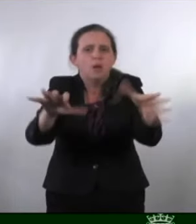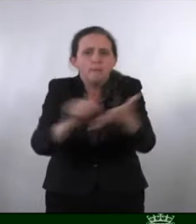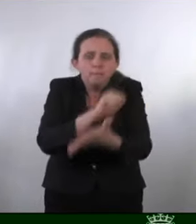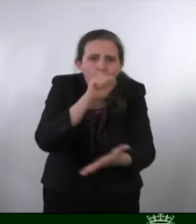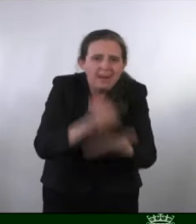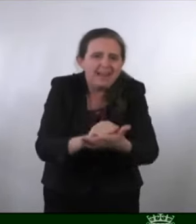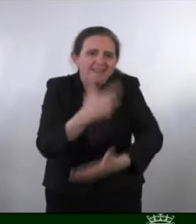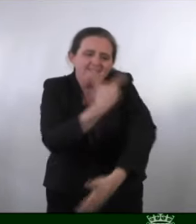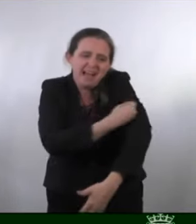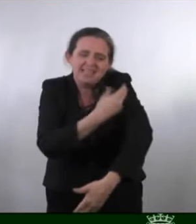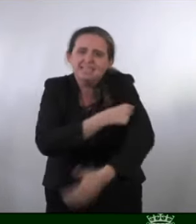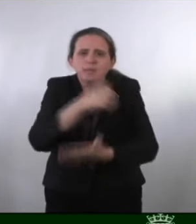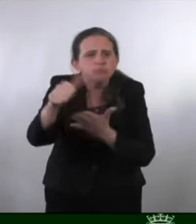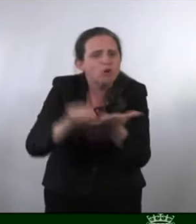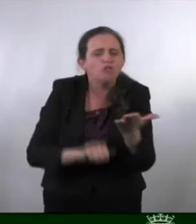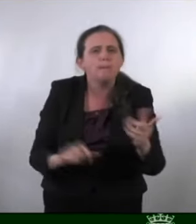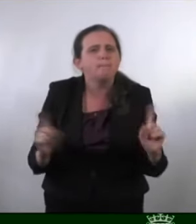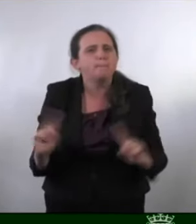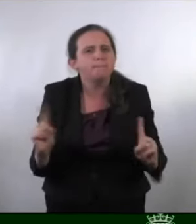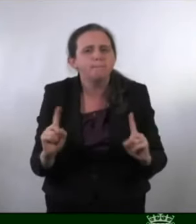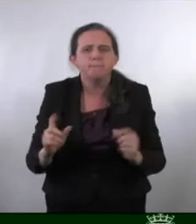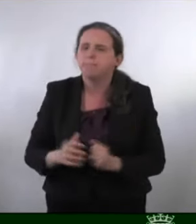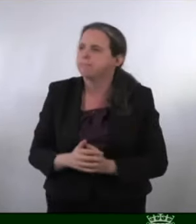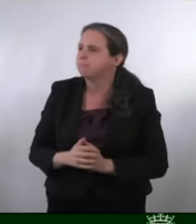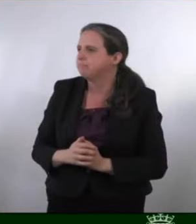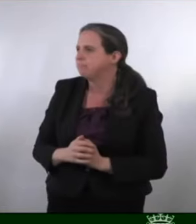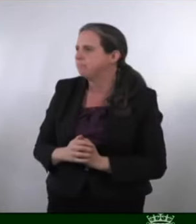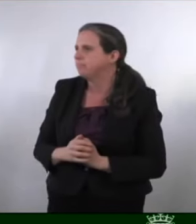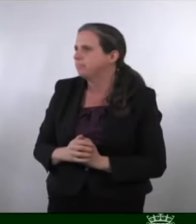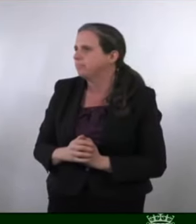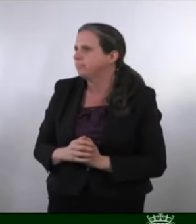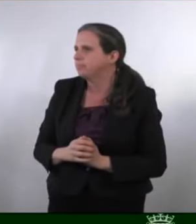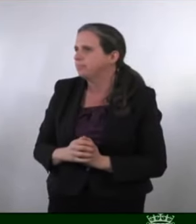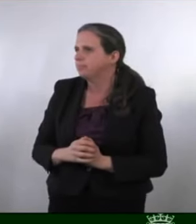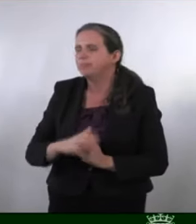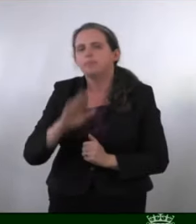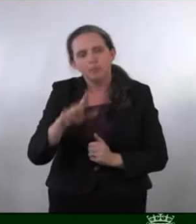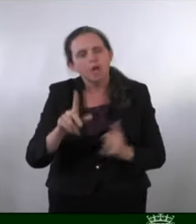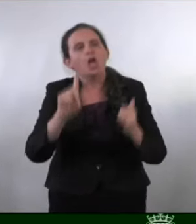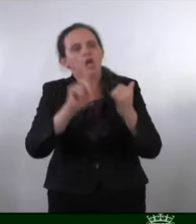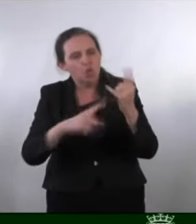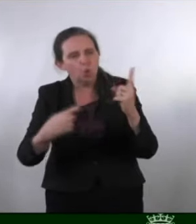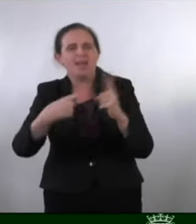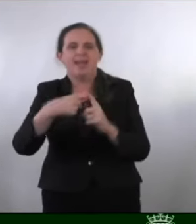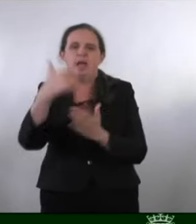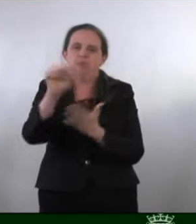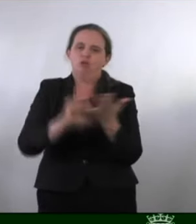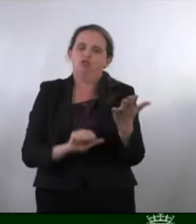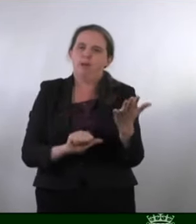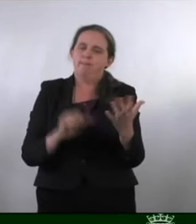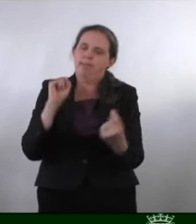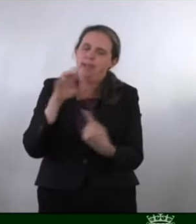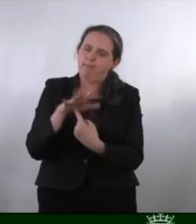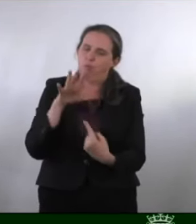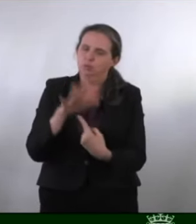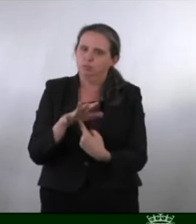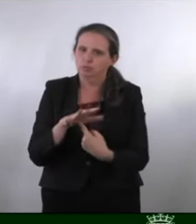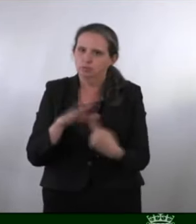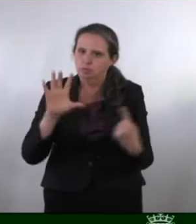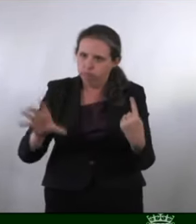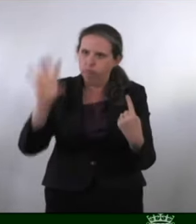the vaccines programme is a UK programme, and the costs of the rollout, of course, incur